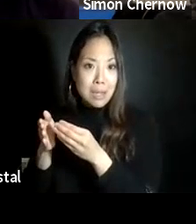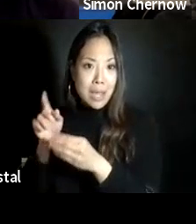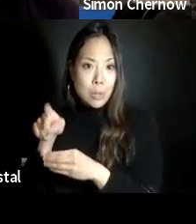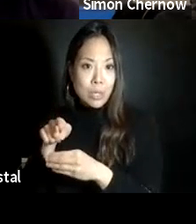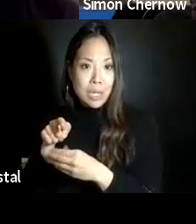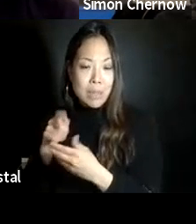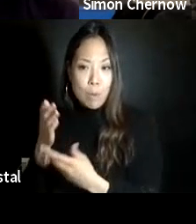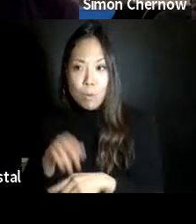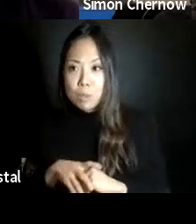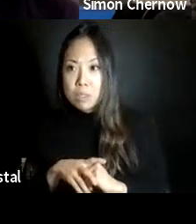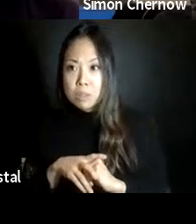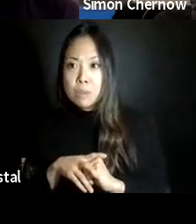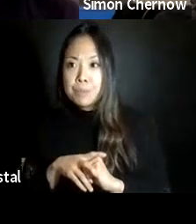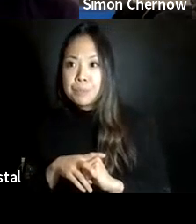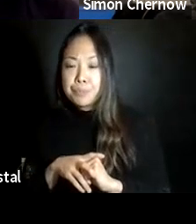that. Yeah.